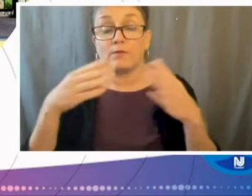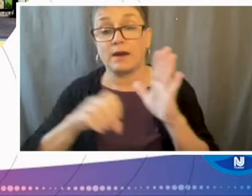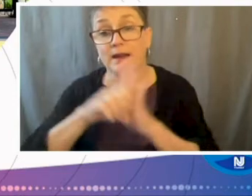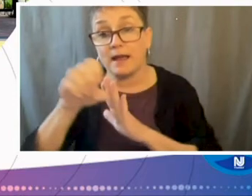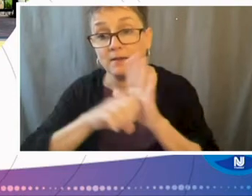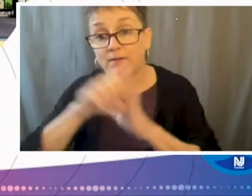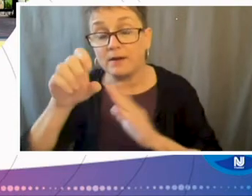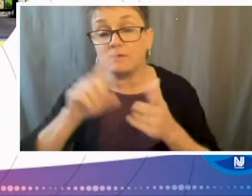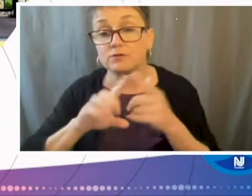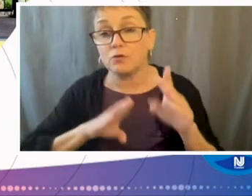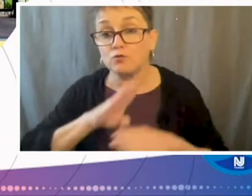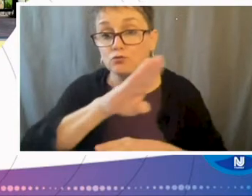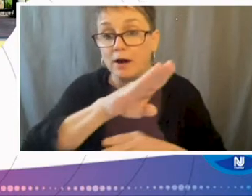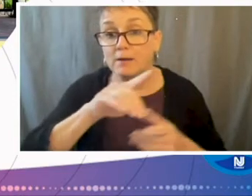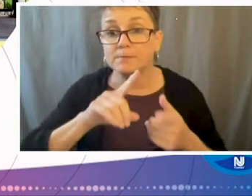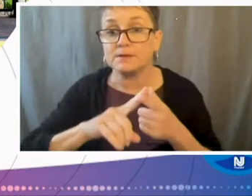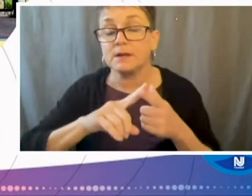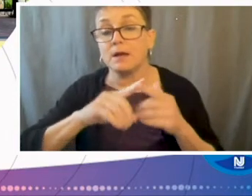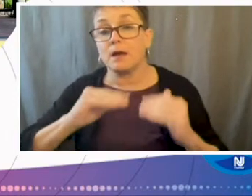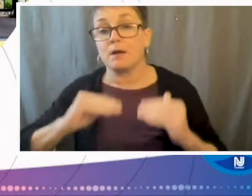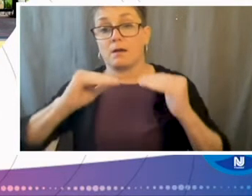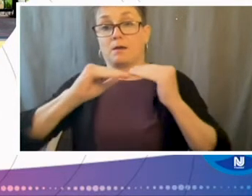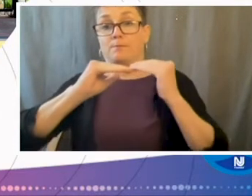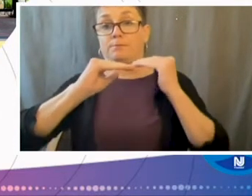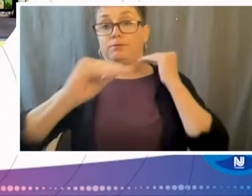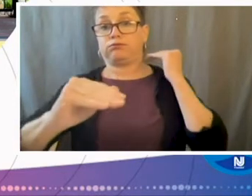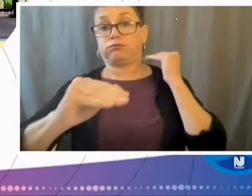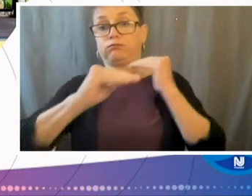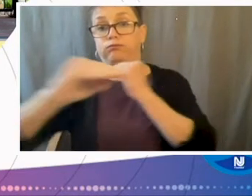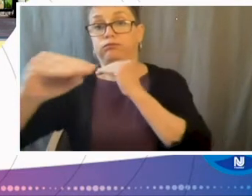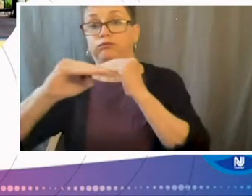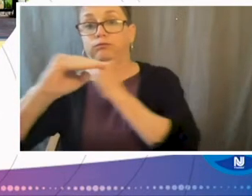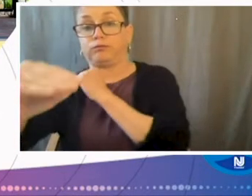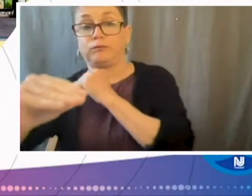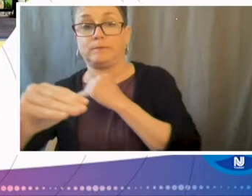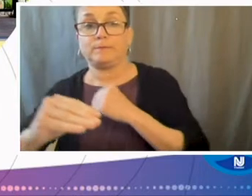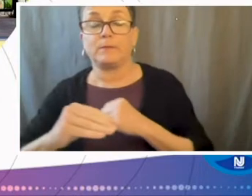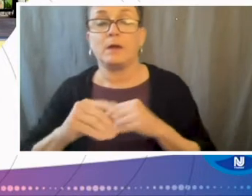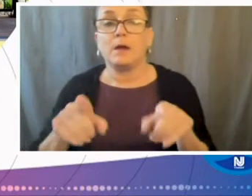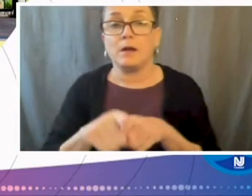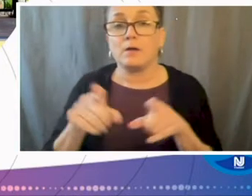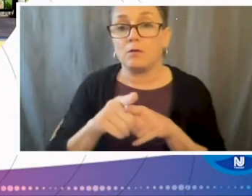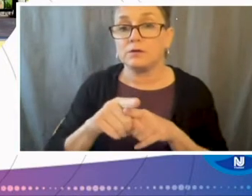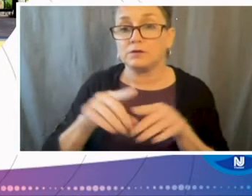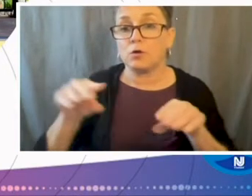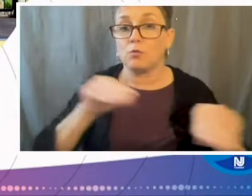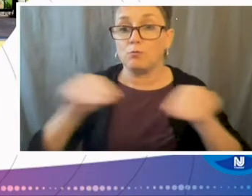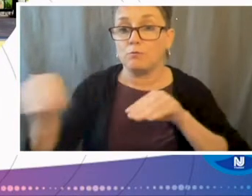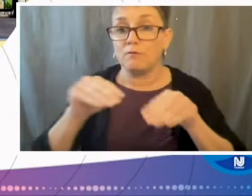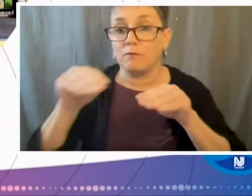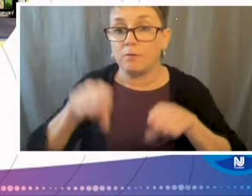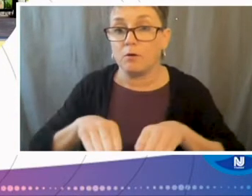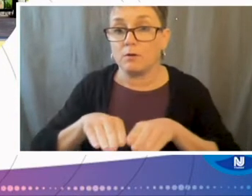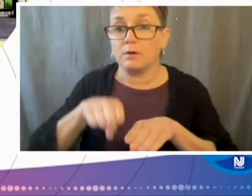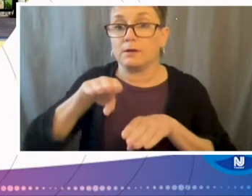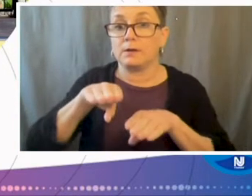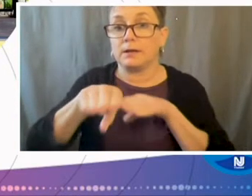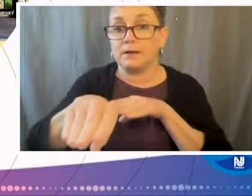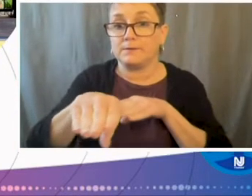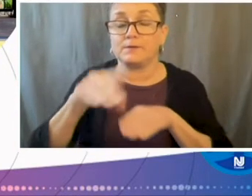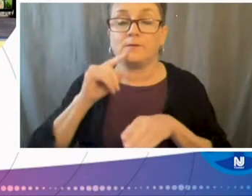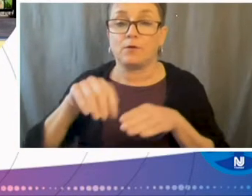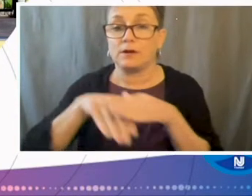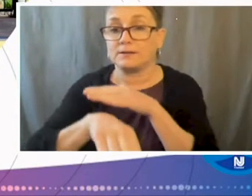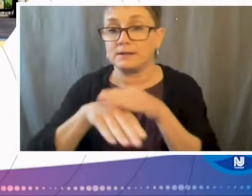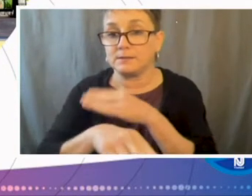ramps, high-level platforms or many high-level platforms, portable lifts for accessibility devices,